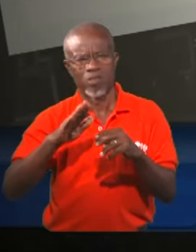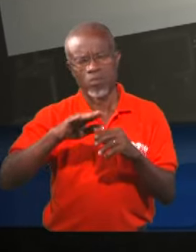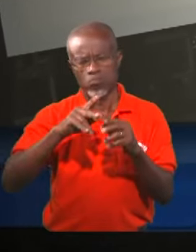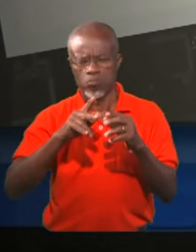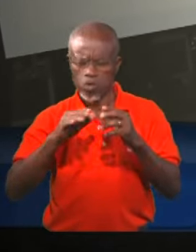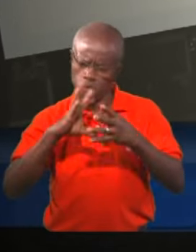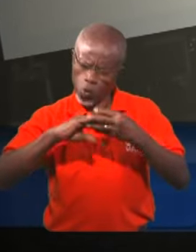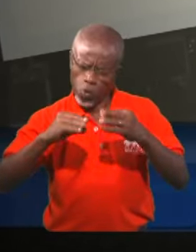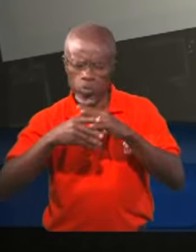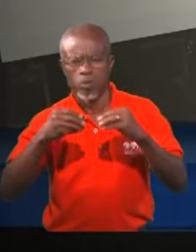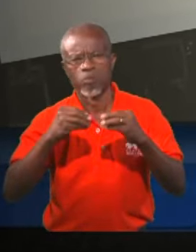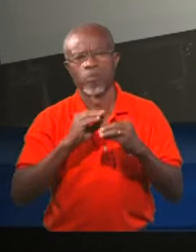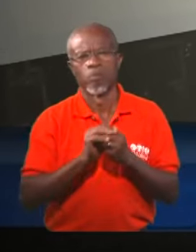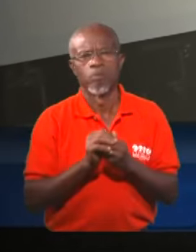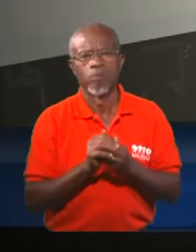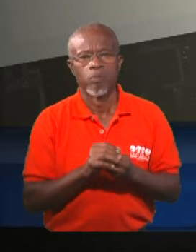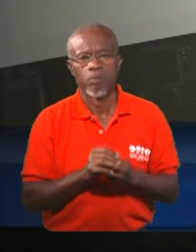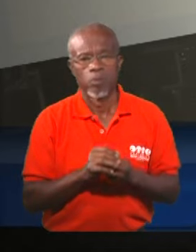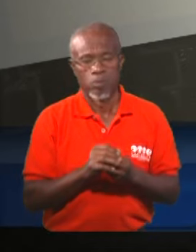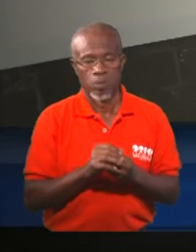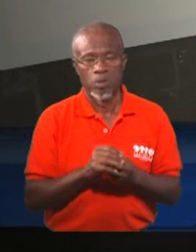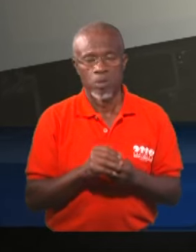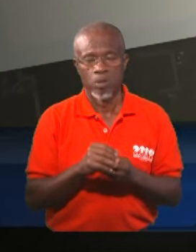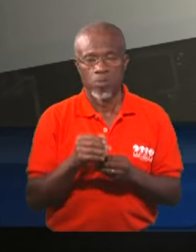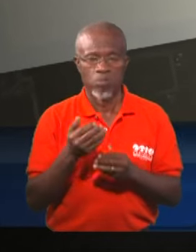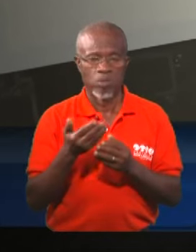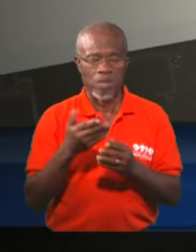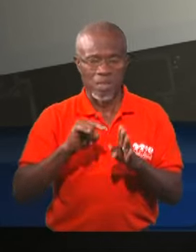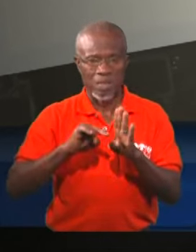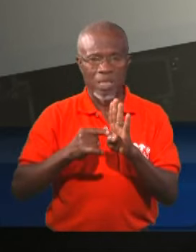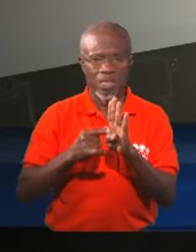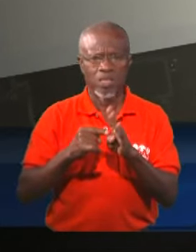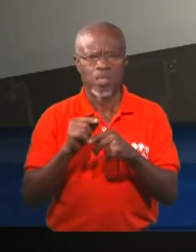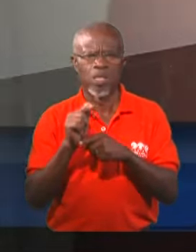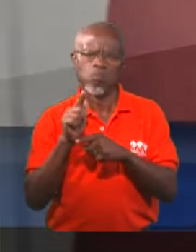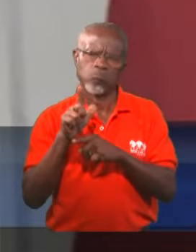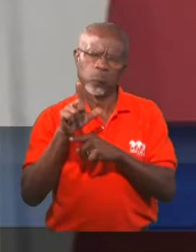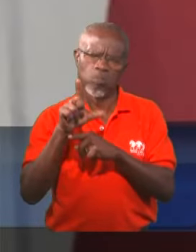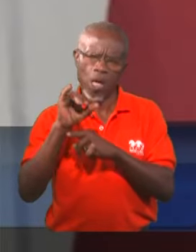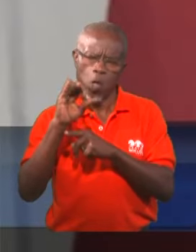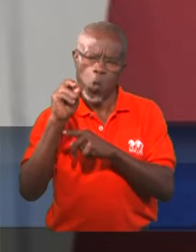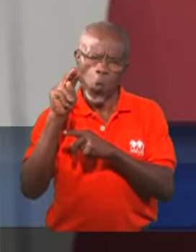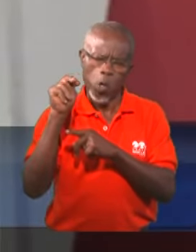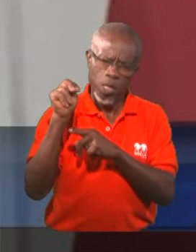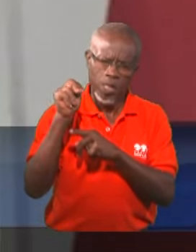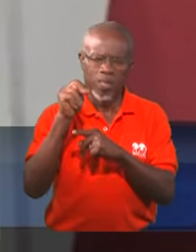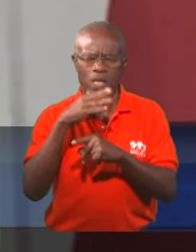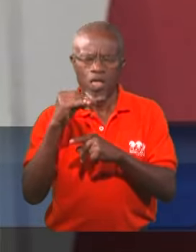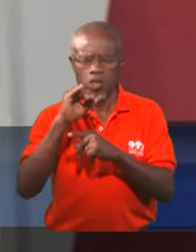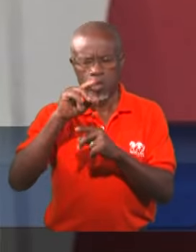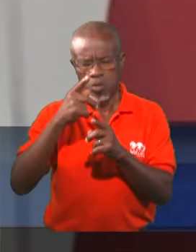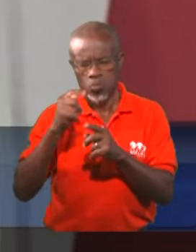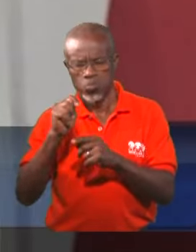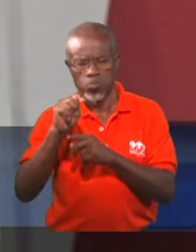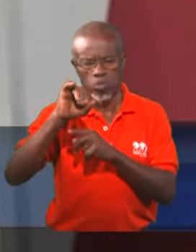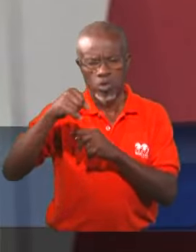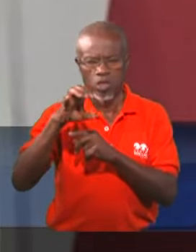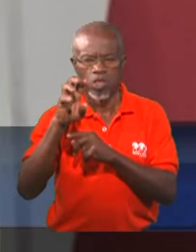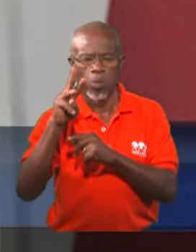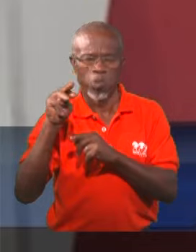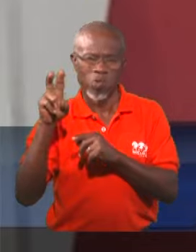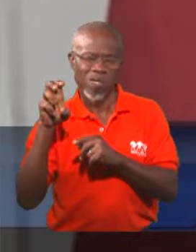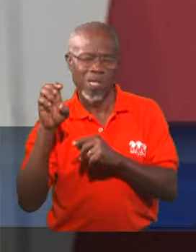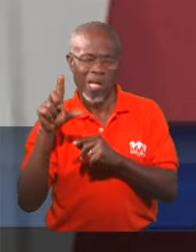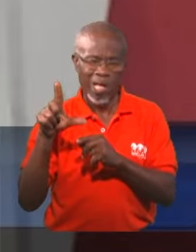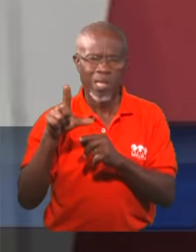directing debut with Wol Soyinka, The Lion and the Jewel, produced by the UWI Department for Creative and Festival Arts at Queen's Hall.